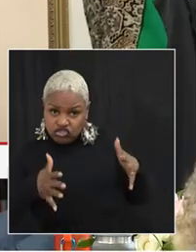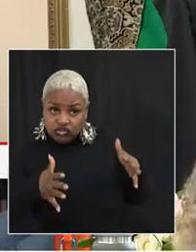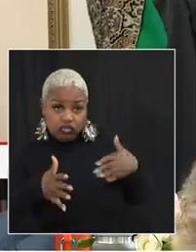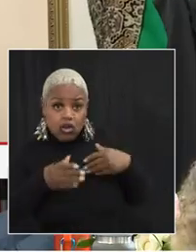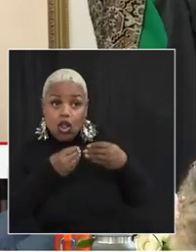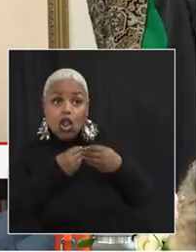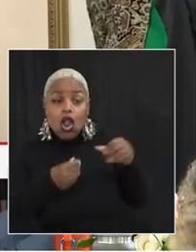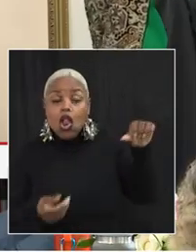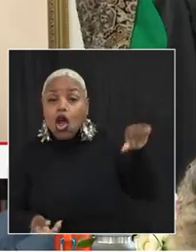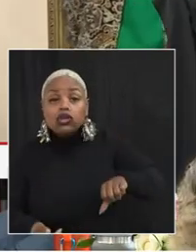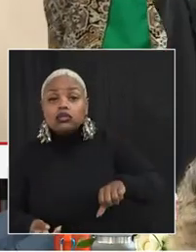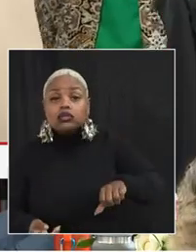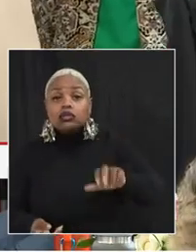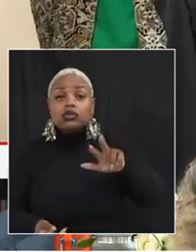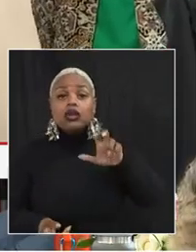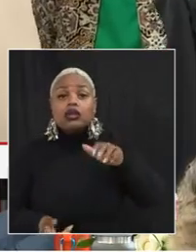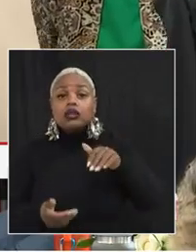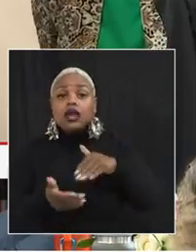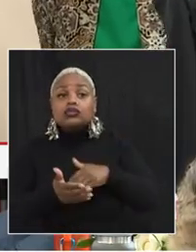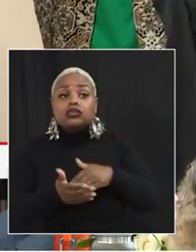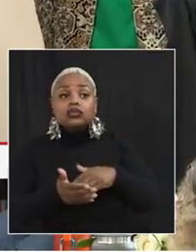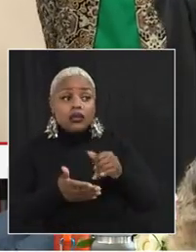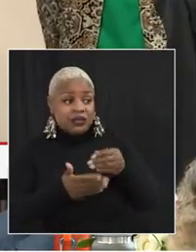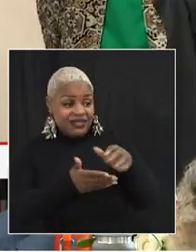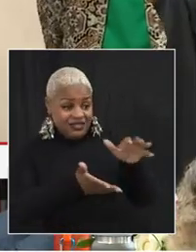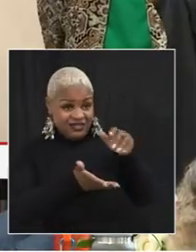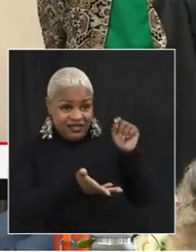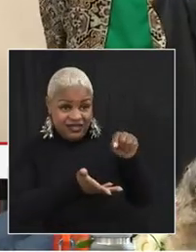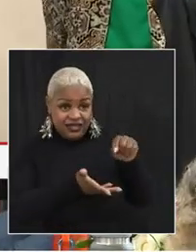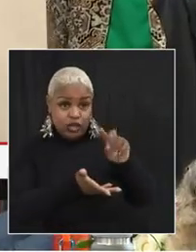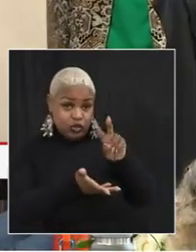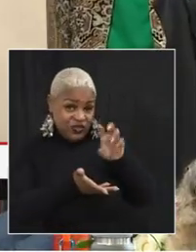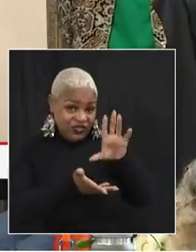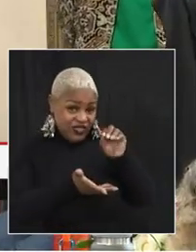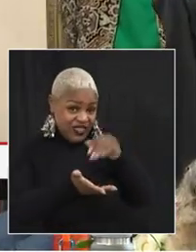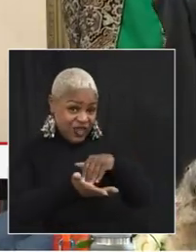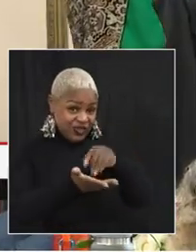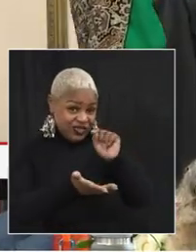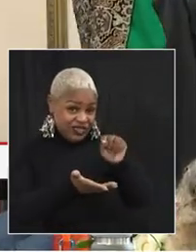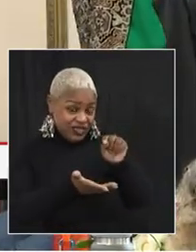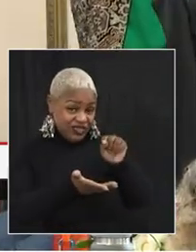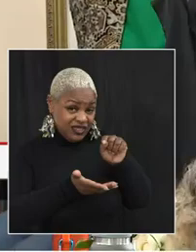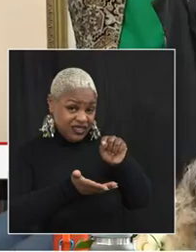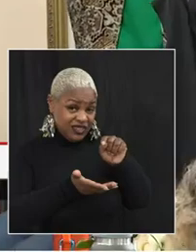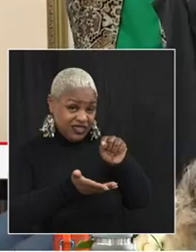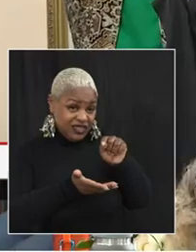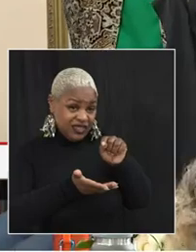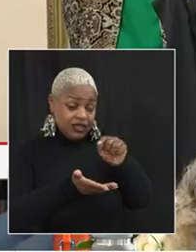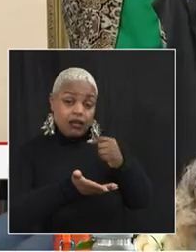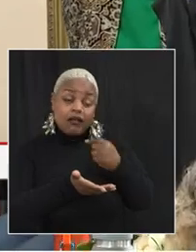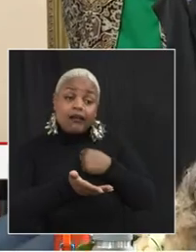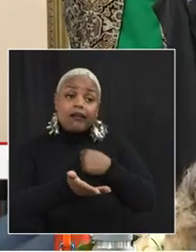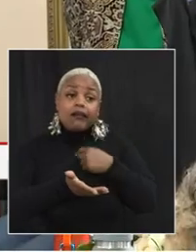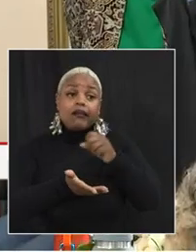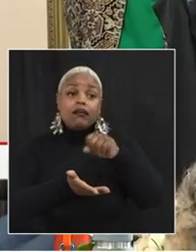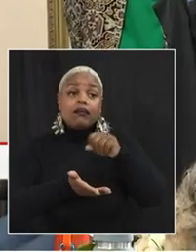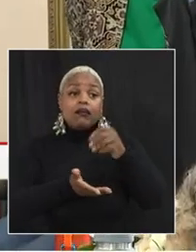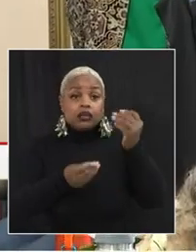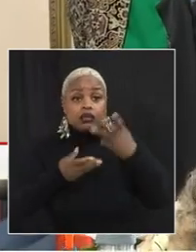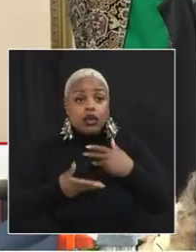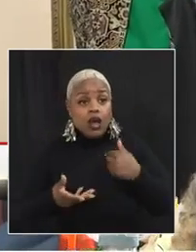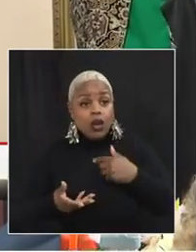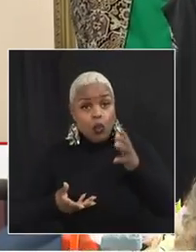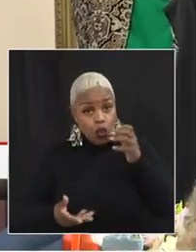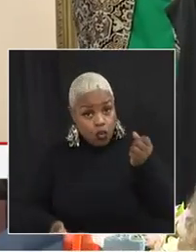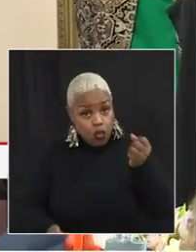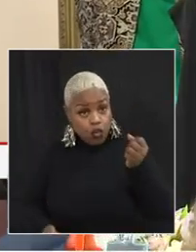give me $250,000. I was advised to let them hold the $300,000.